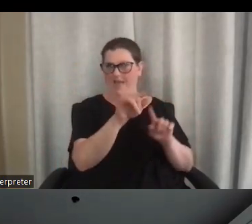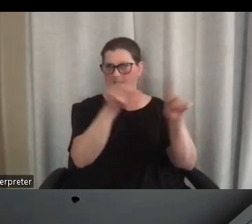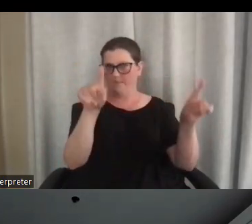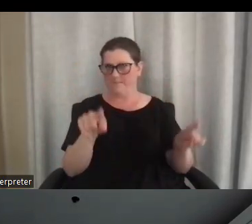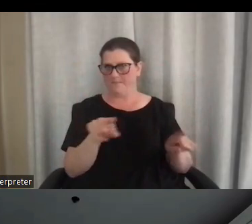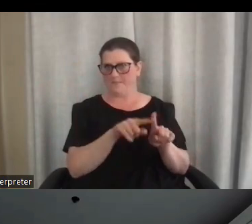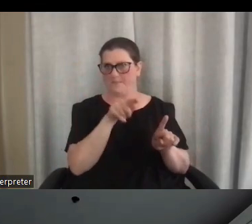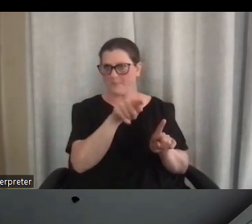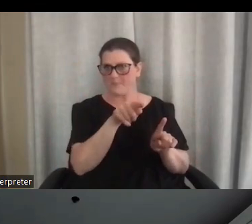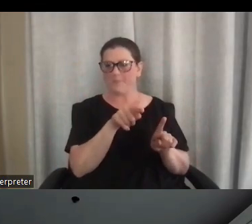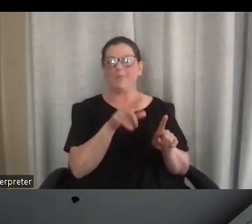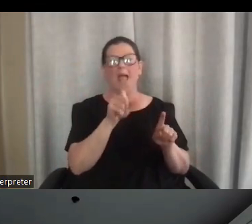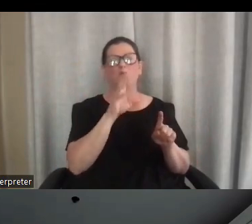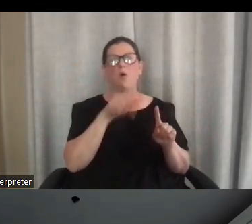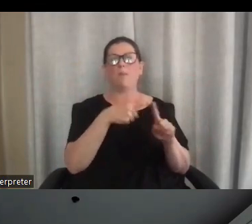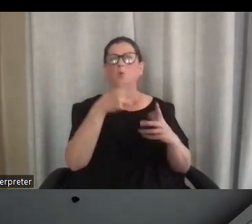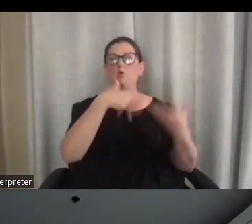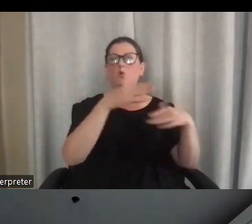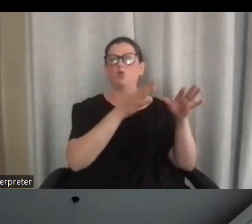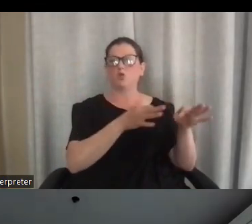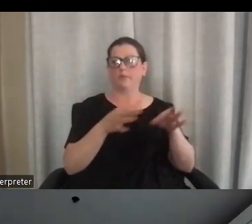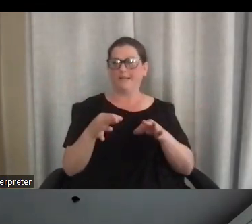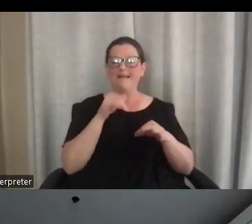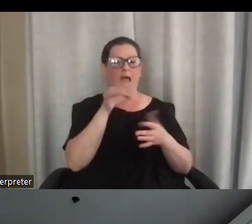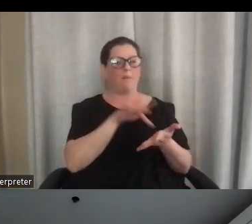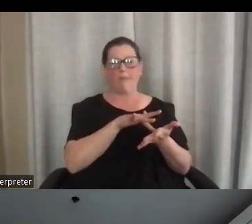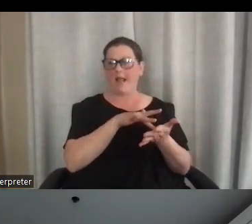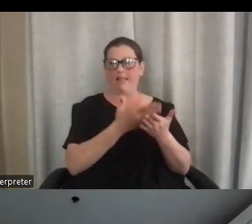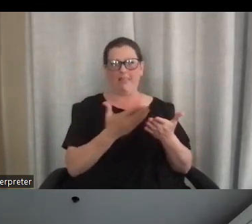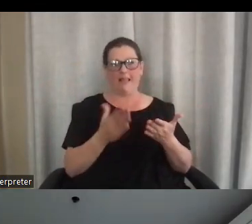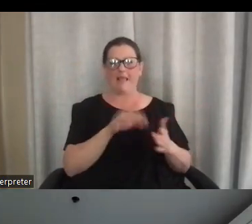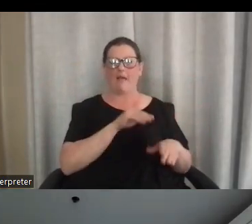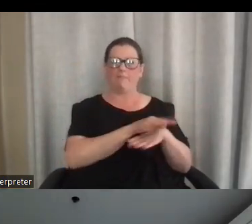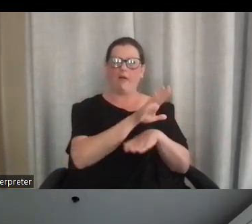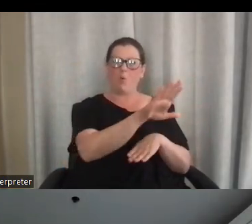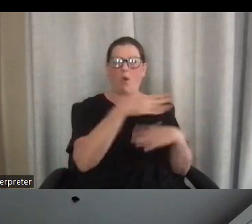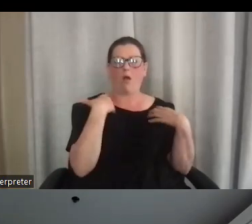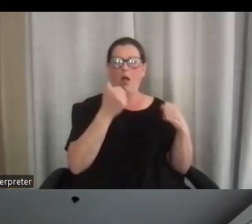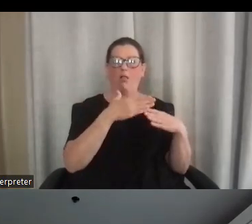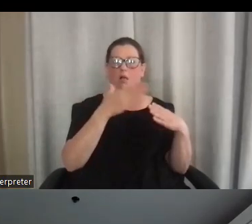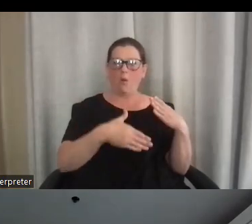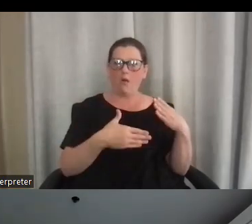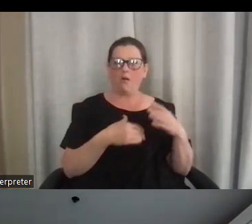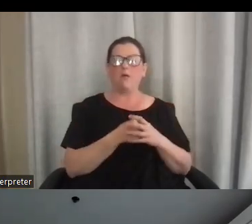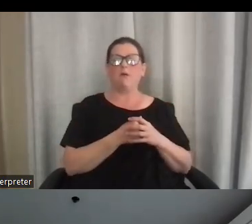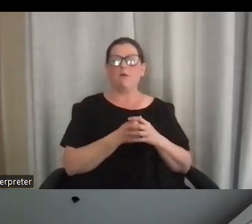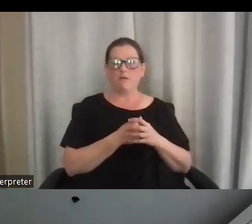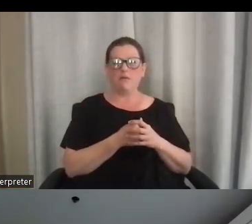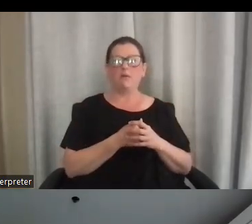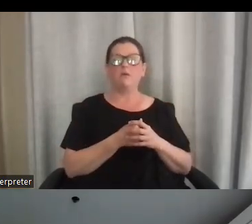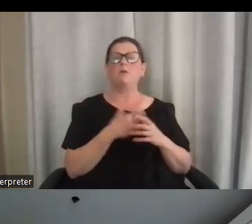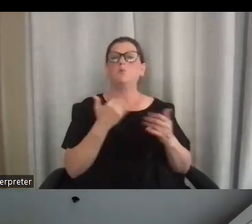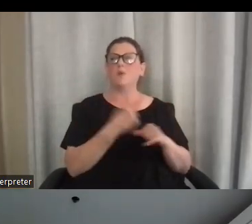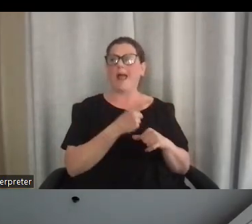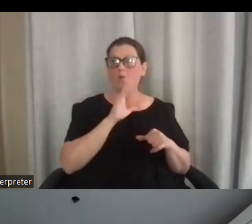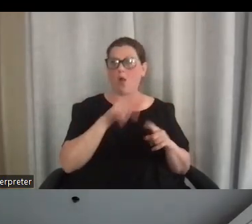about the social determinants of health, those non-medical factors that influence health outcomes. When we are talking today about what people experience,